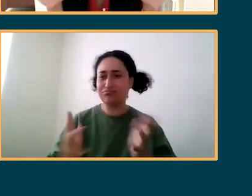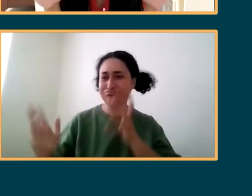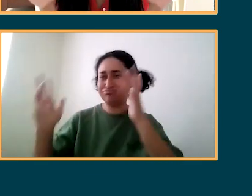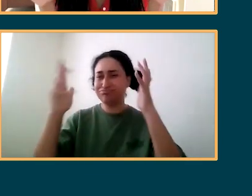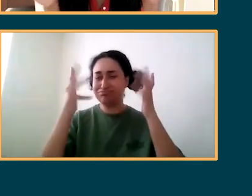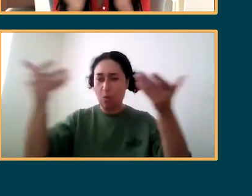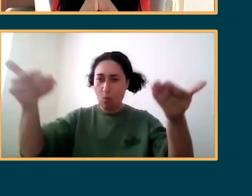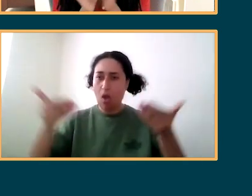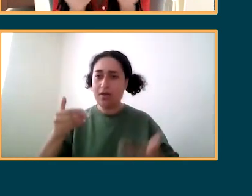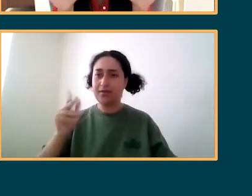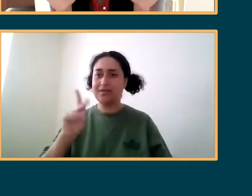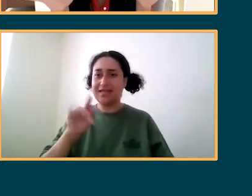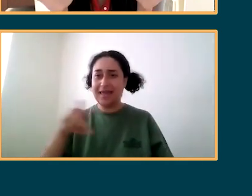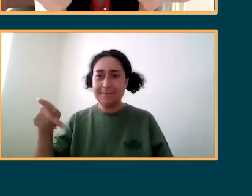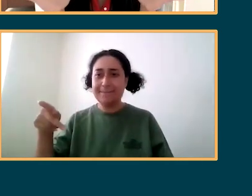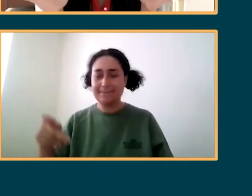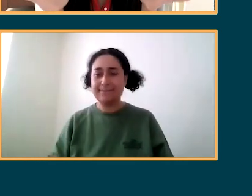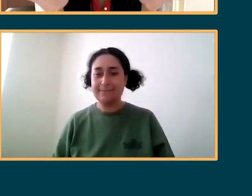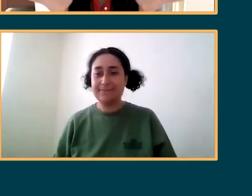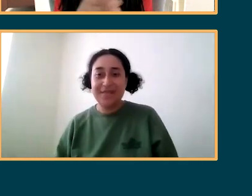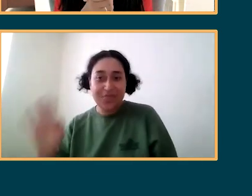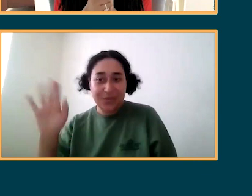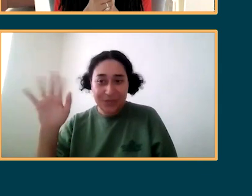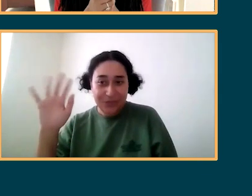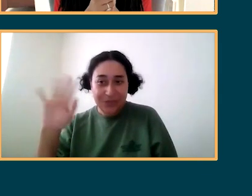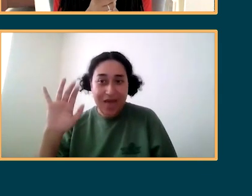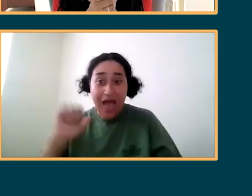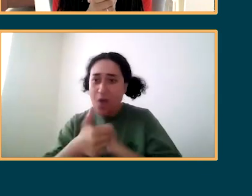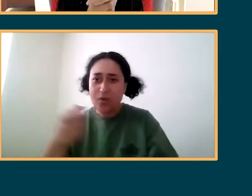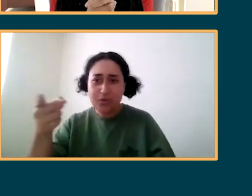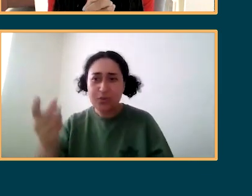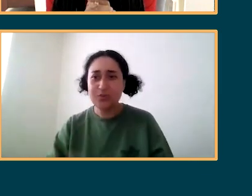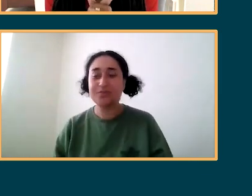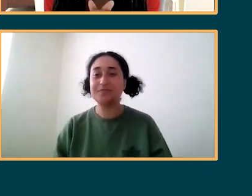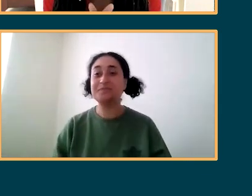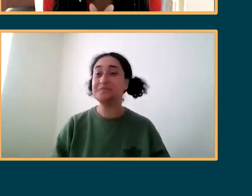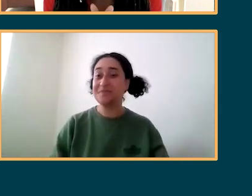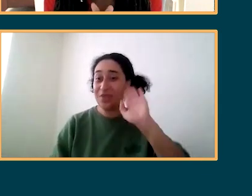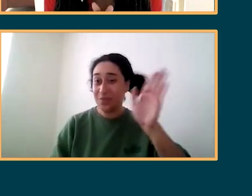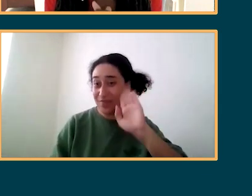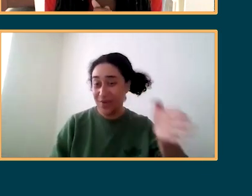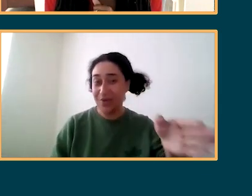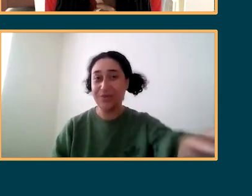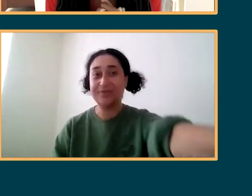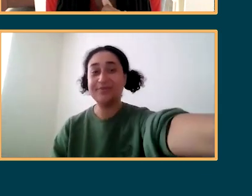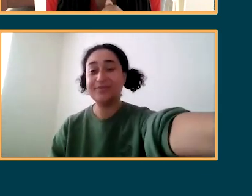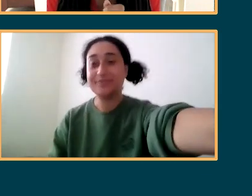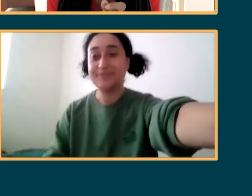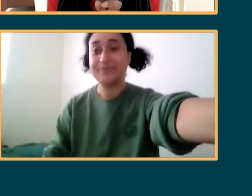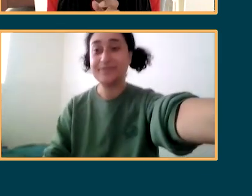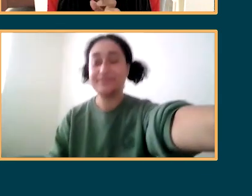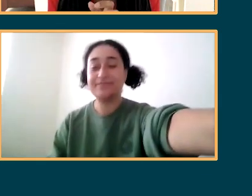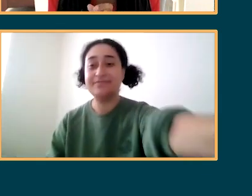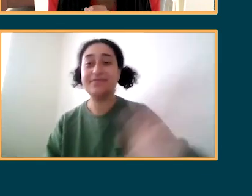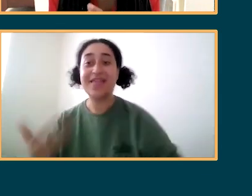virtual welcome to Kip Ellis. Hello, how are you? Hello. Thank you so much for having me.